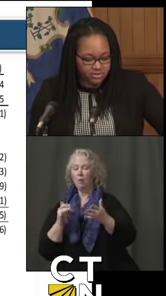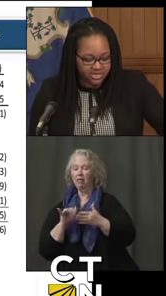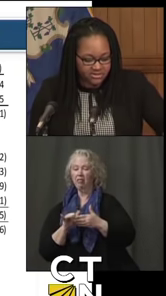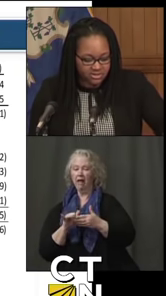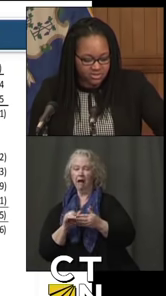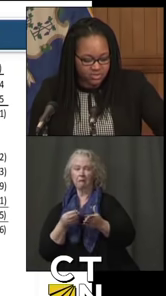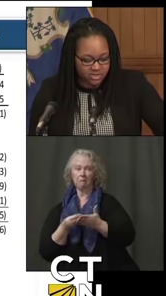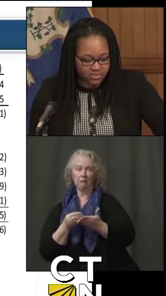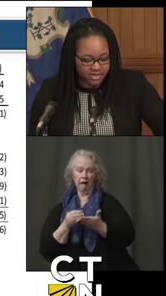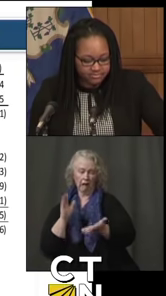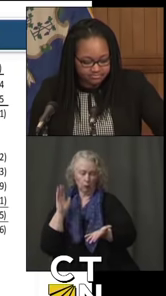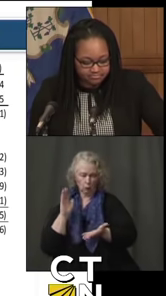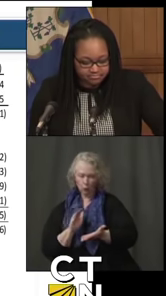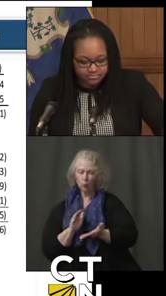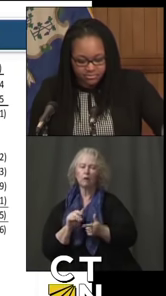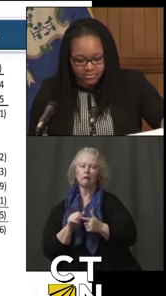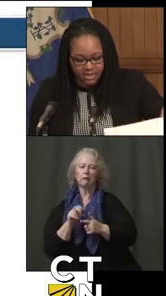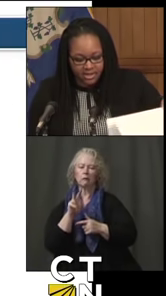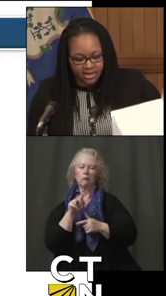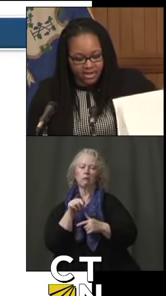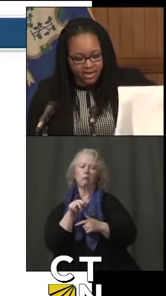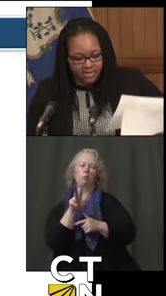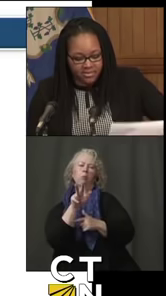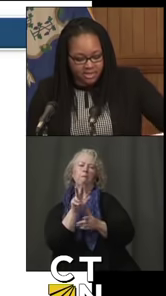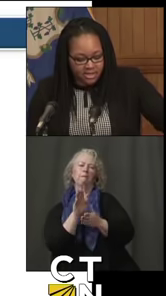year 2021.